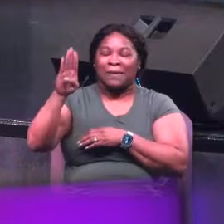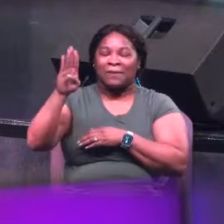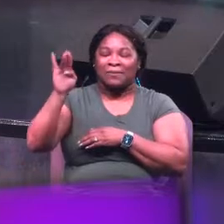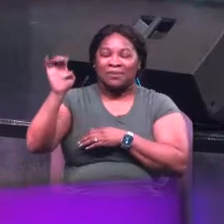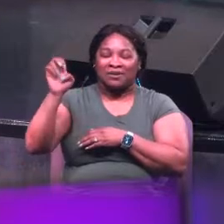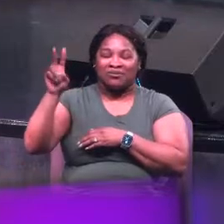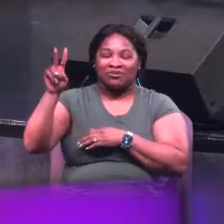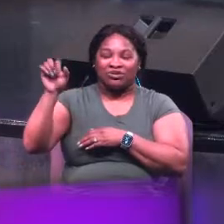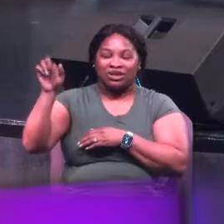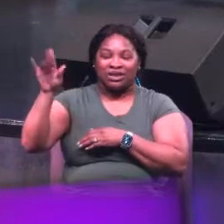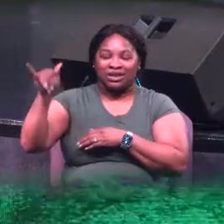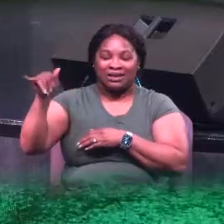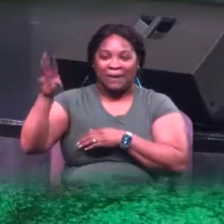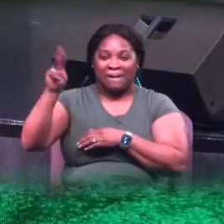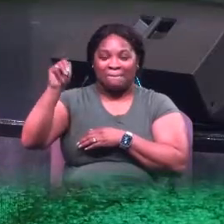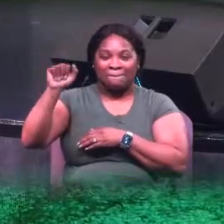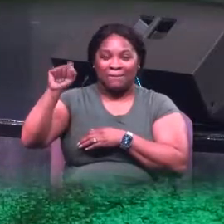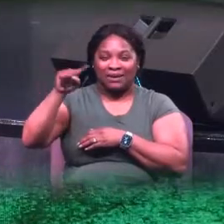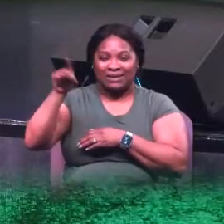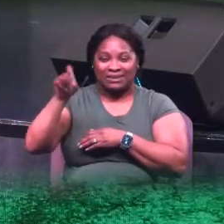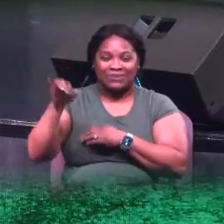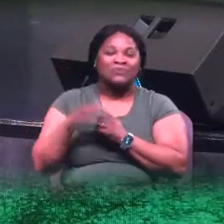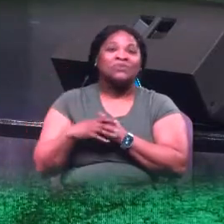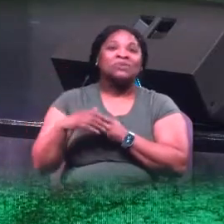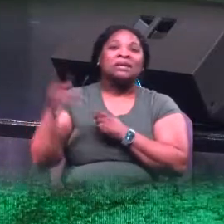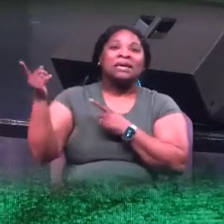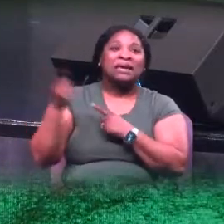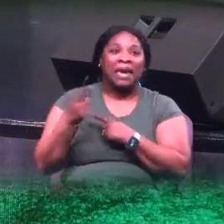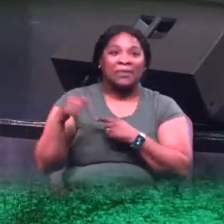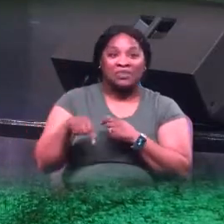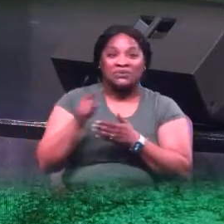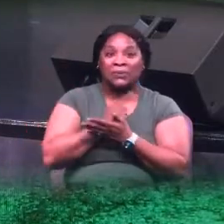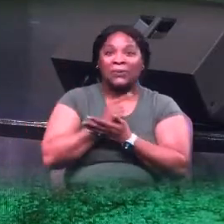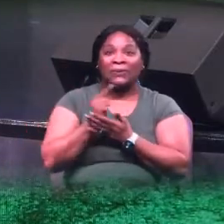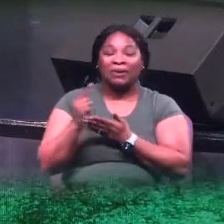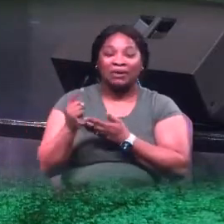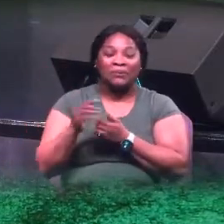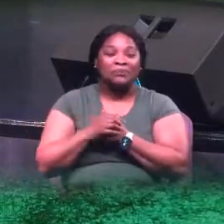and Maze came to town this past week. And y'all, Frankie Beverly